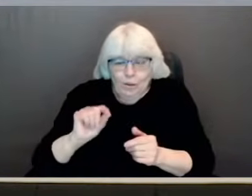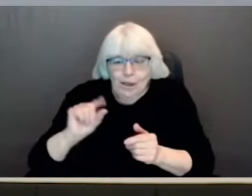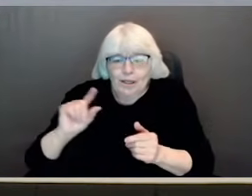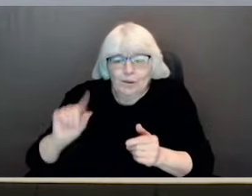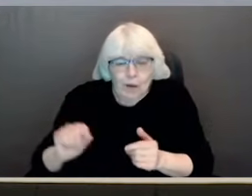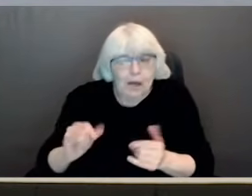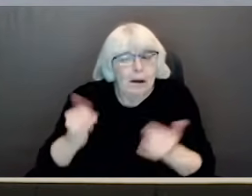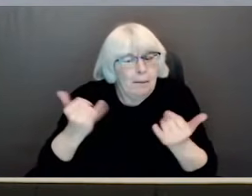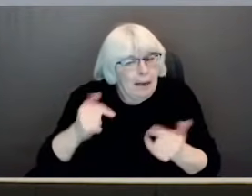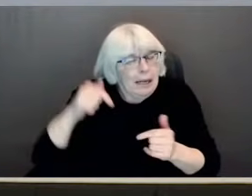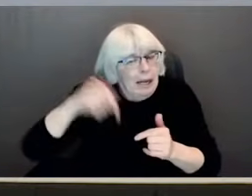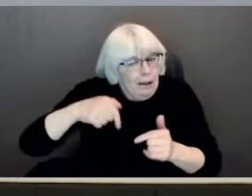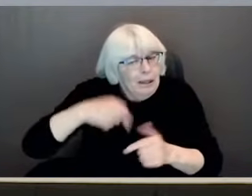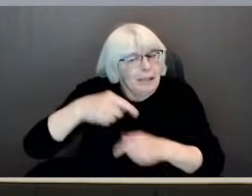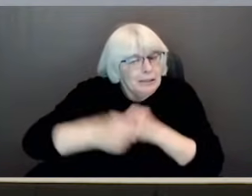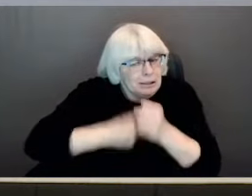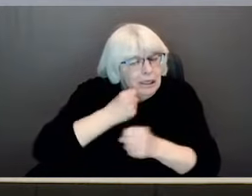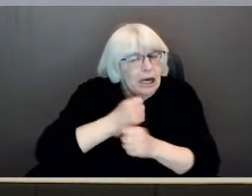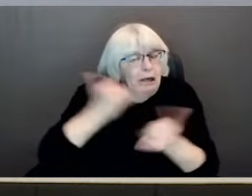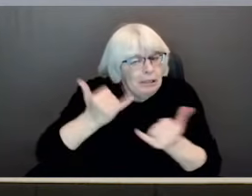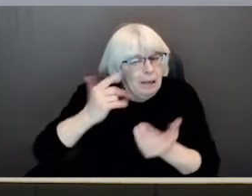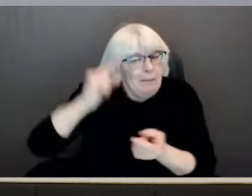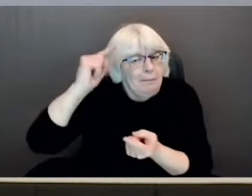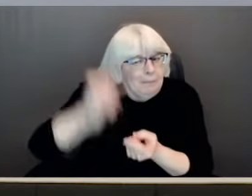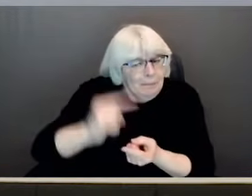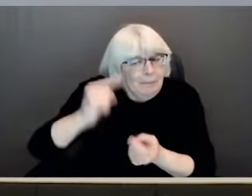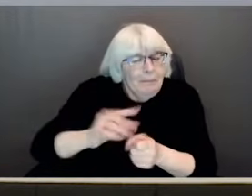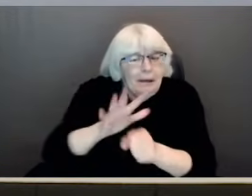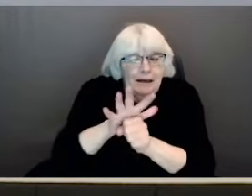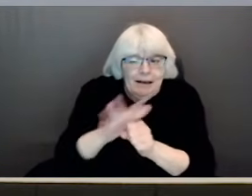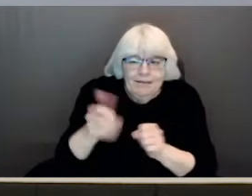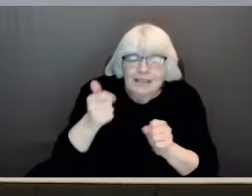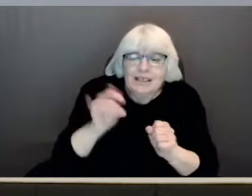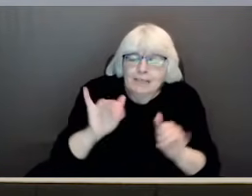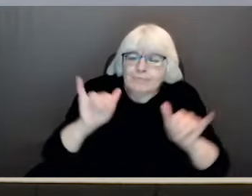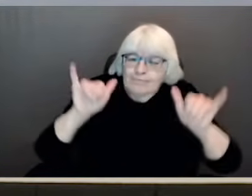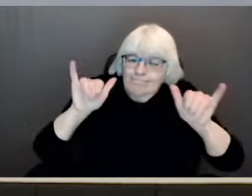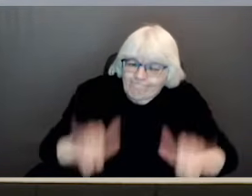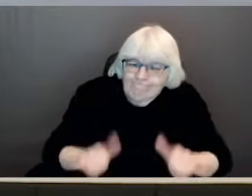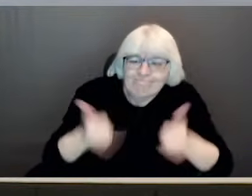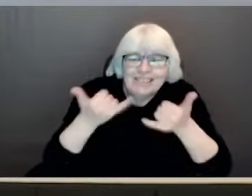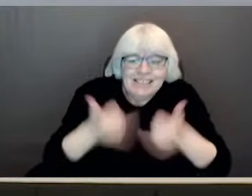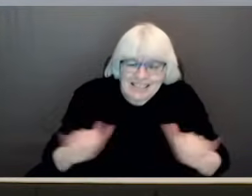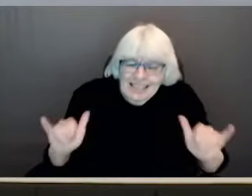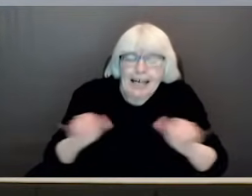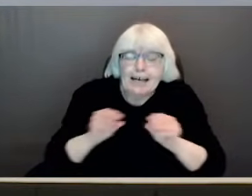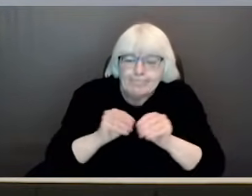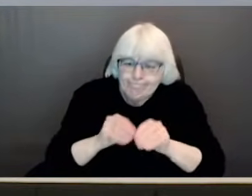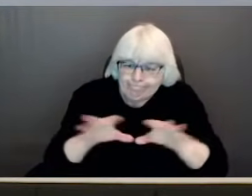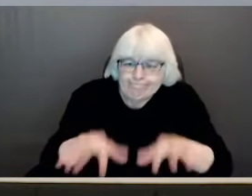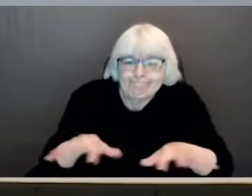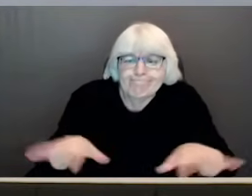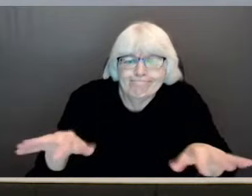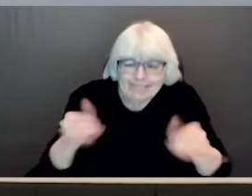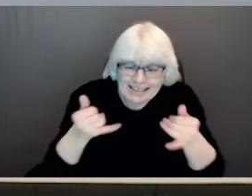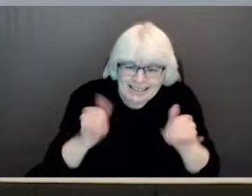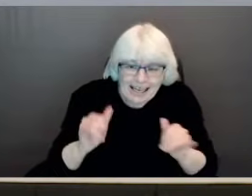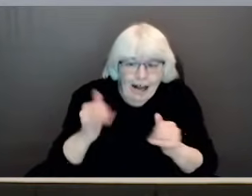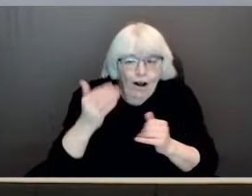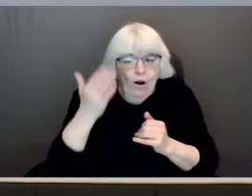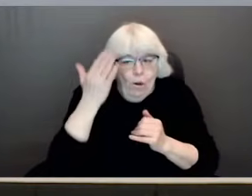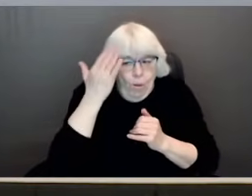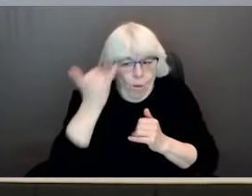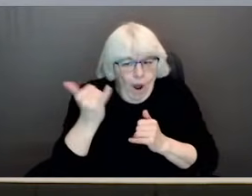across the country, including Atlantic Canada, with transmission being driven by the highly transmissible Delta variant.